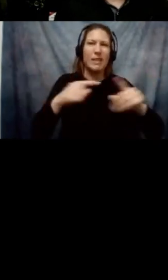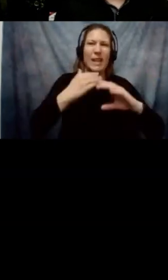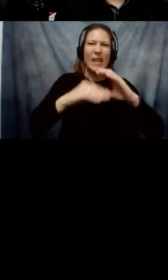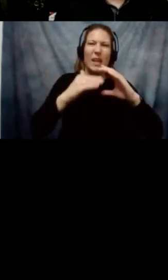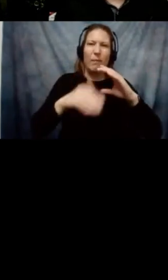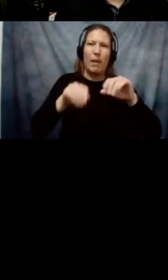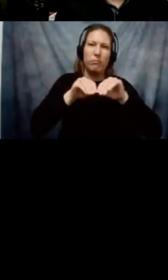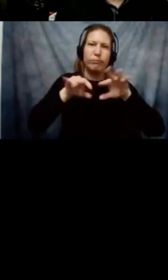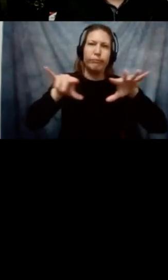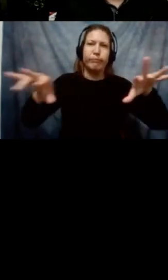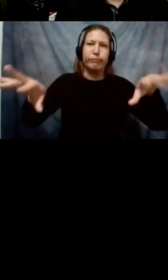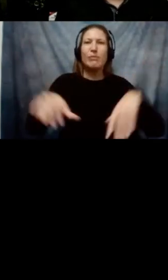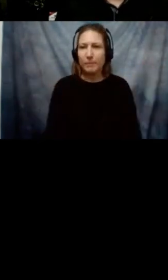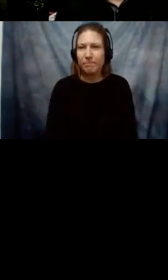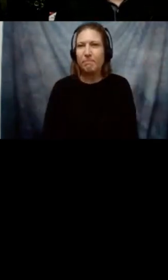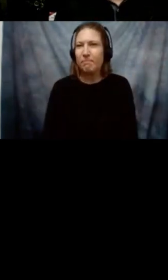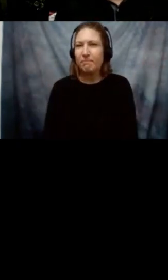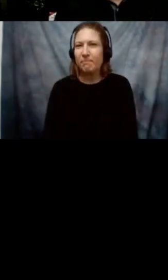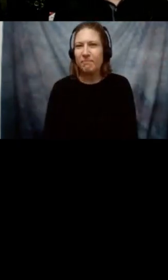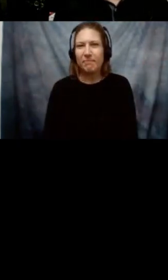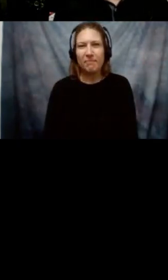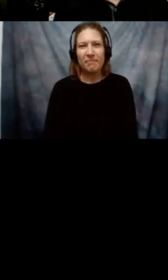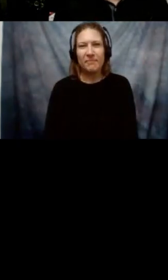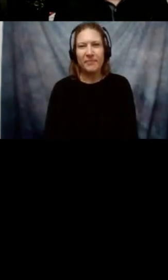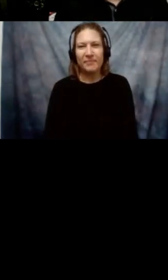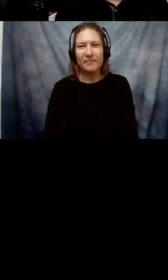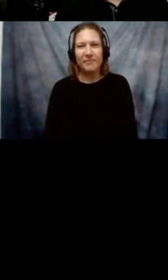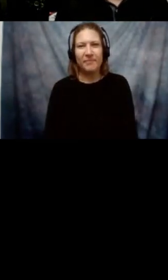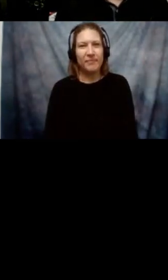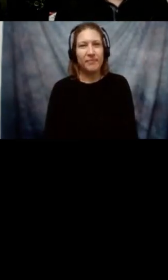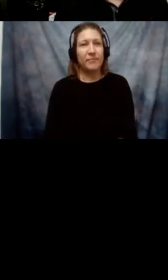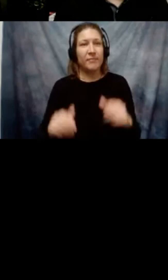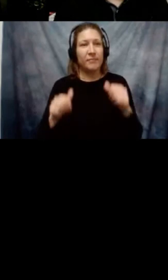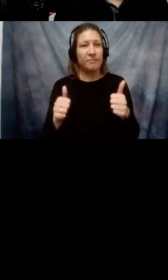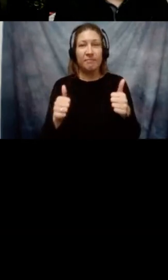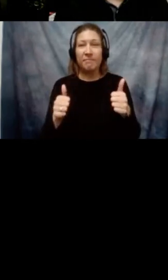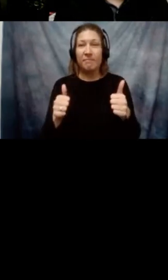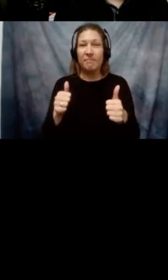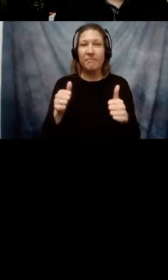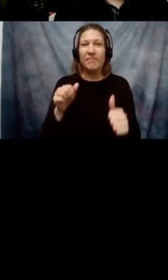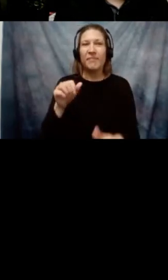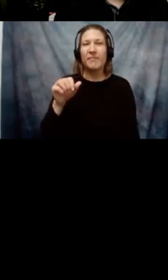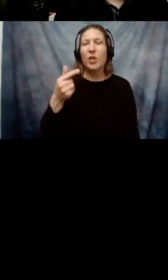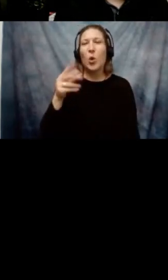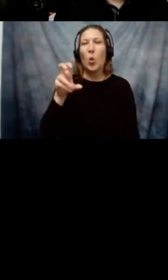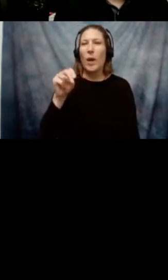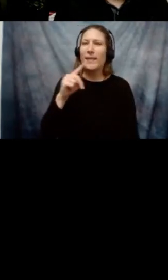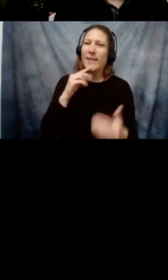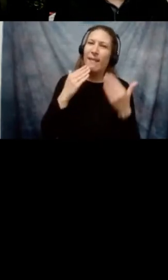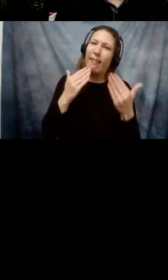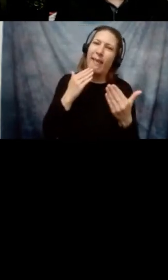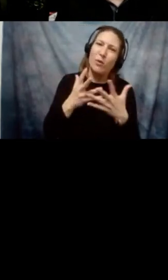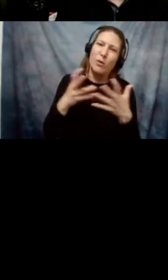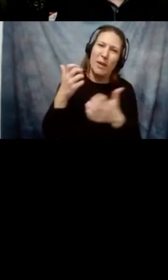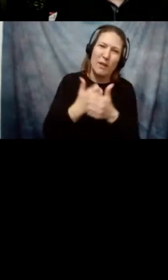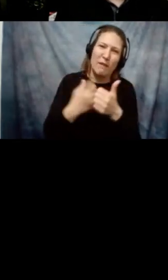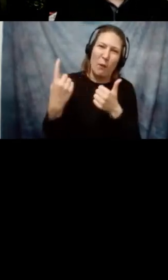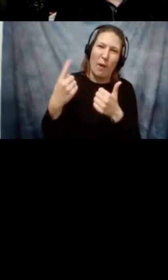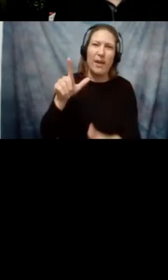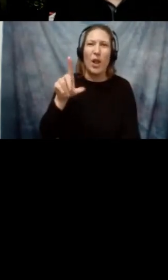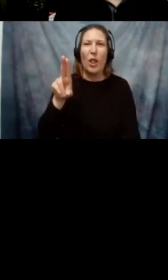those recordings, put them somewhere else for you guys to be able to check out, and I'll send that to email to